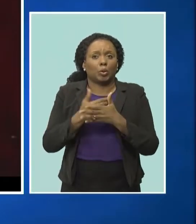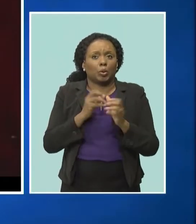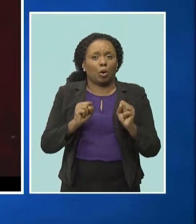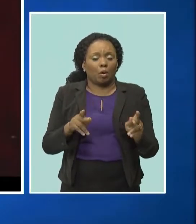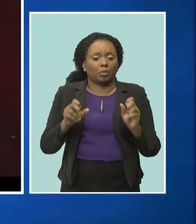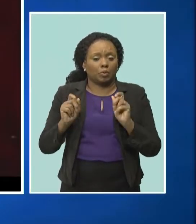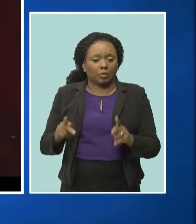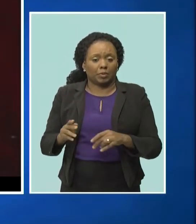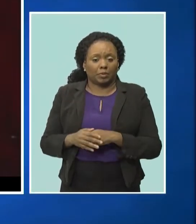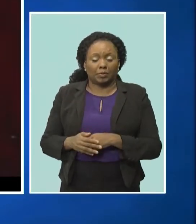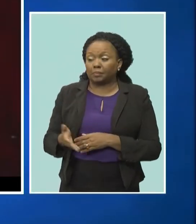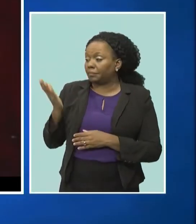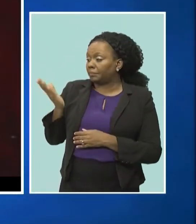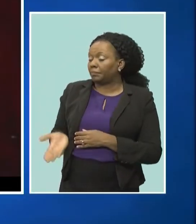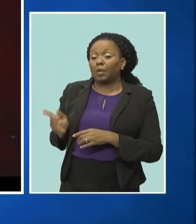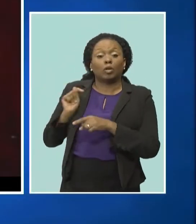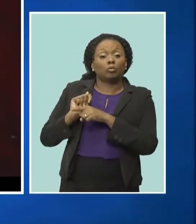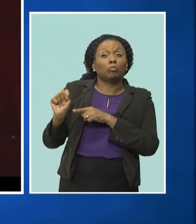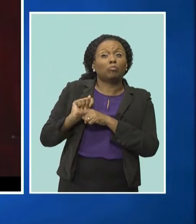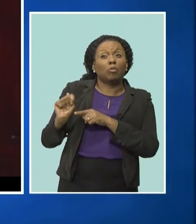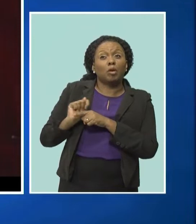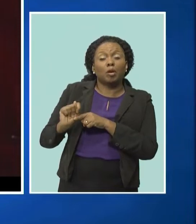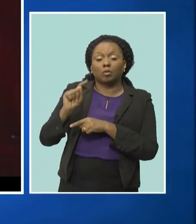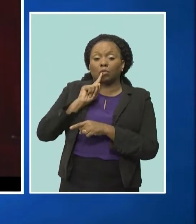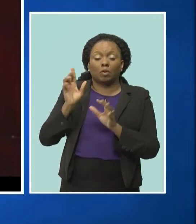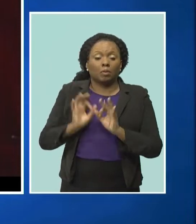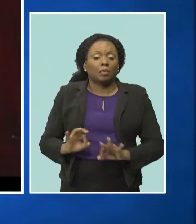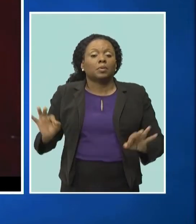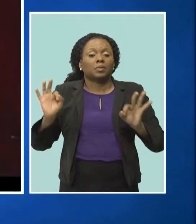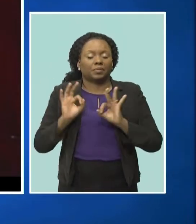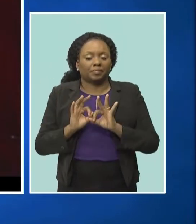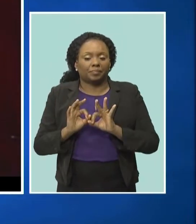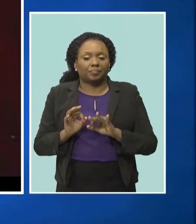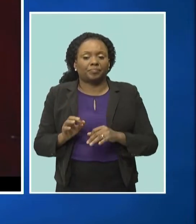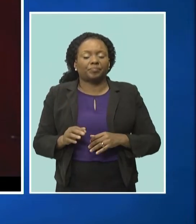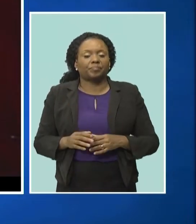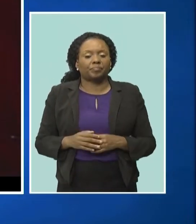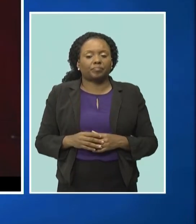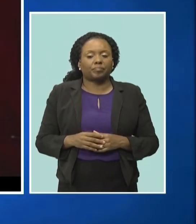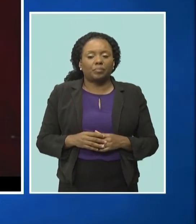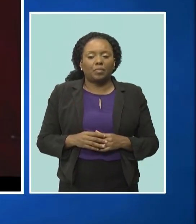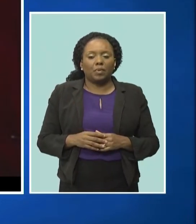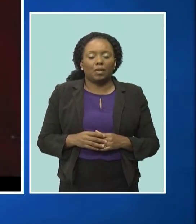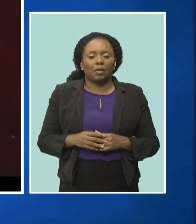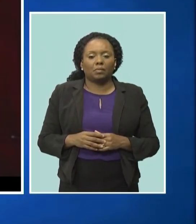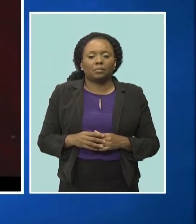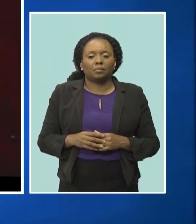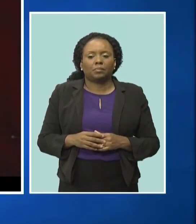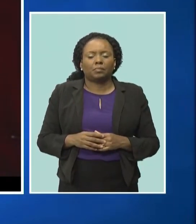Training is very important because the whole matter of air traffic